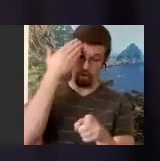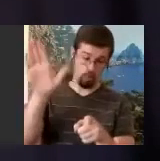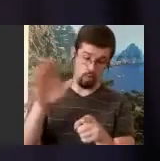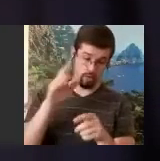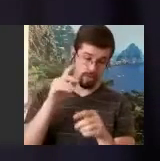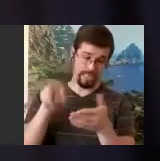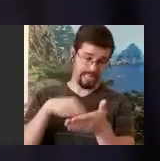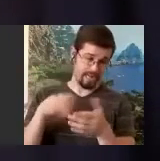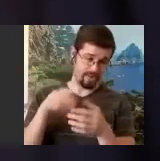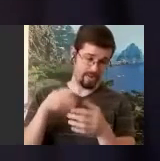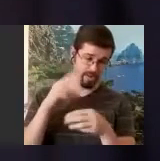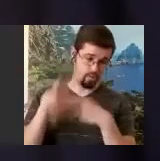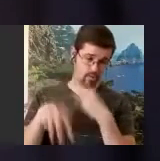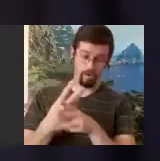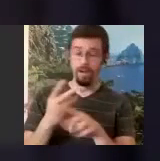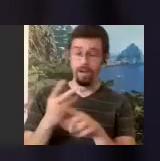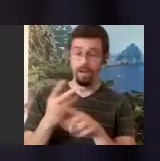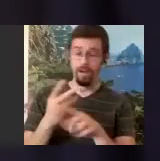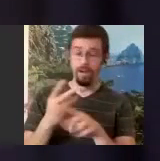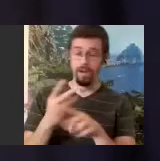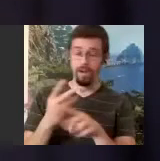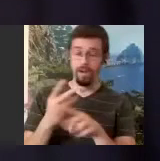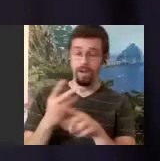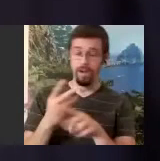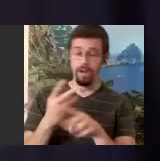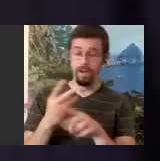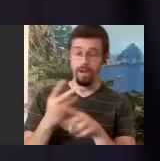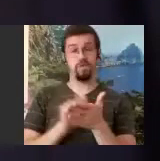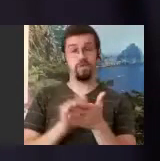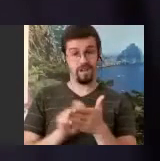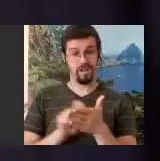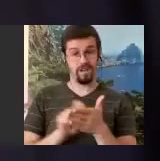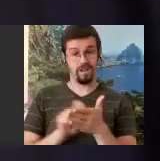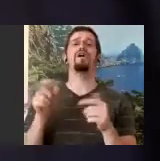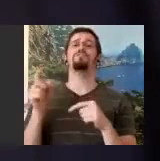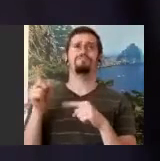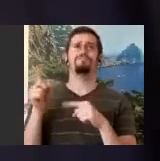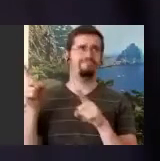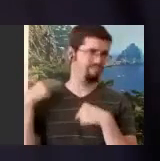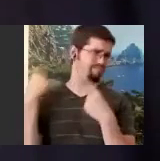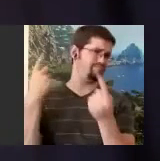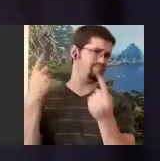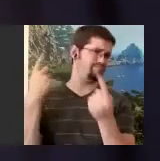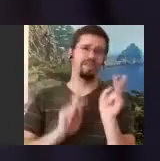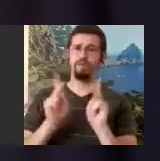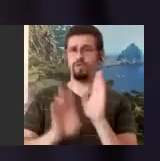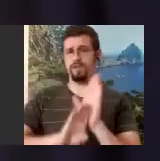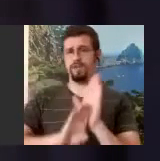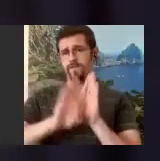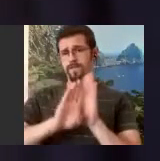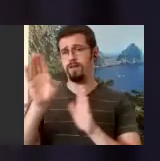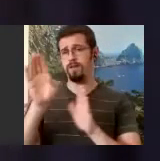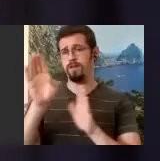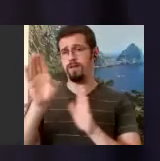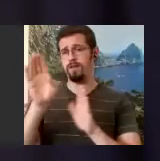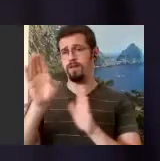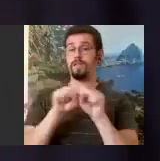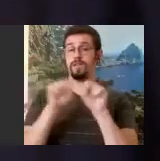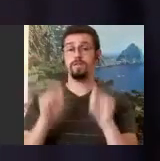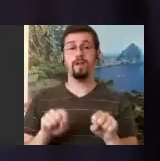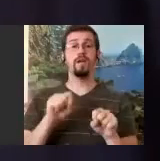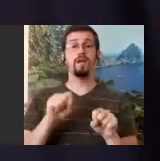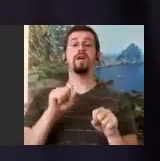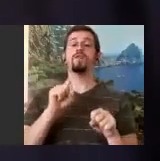want to know? But in dance notation, there have been developers who developed notation systems that use nothing but musical